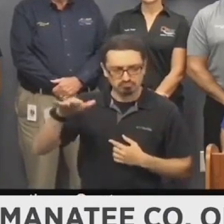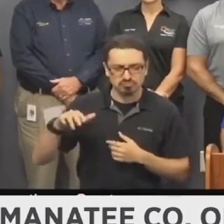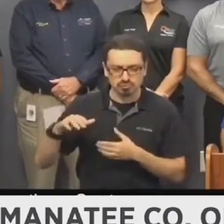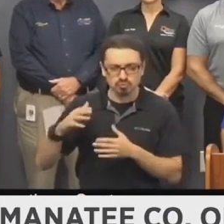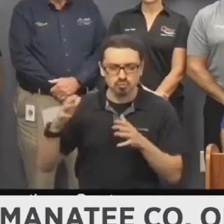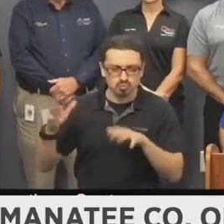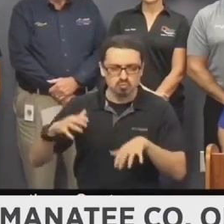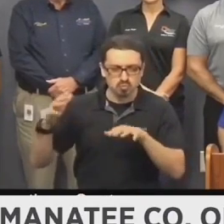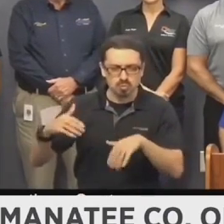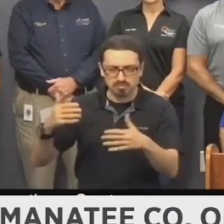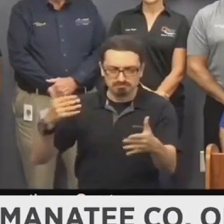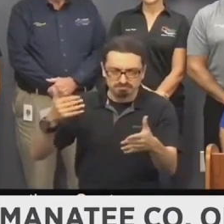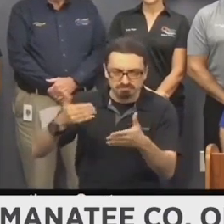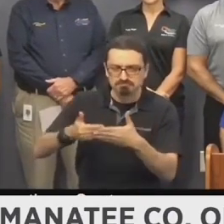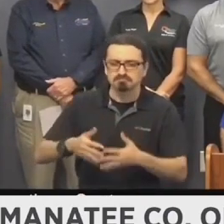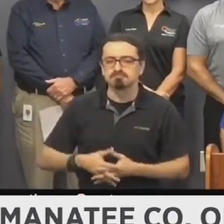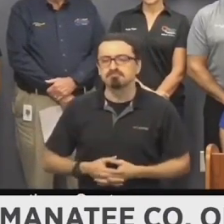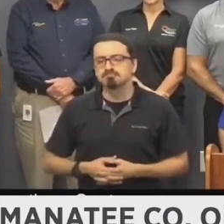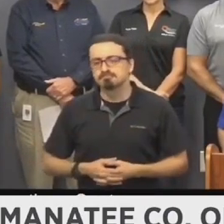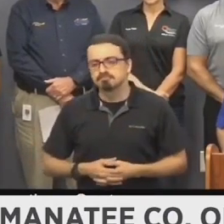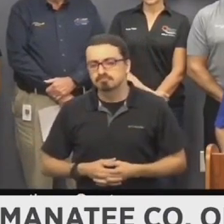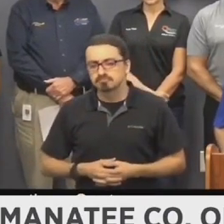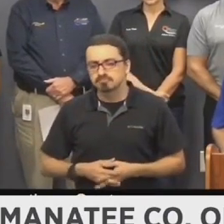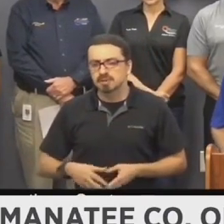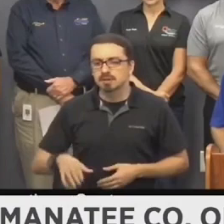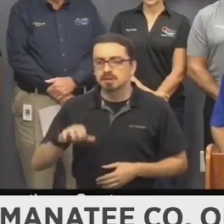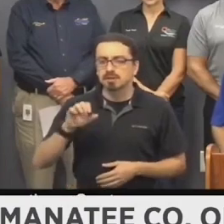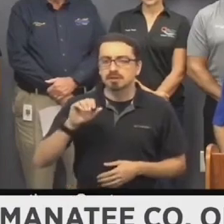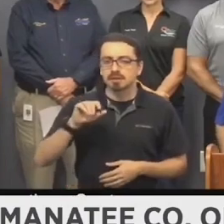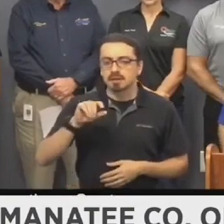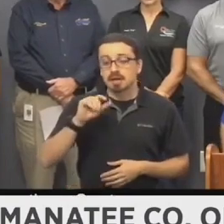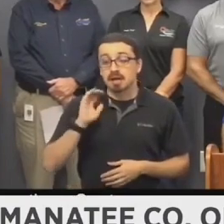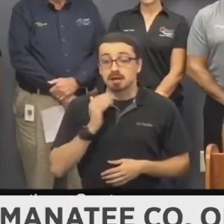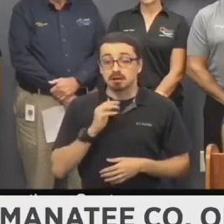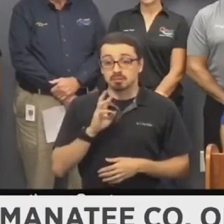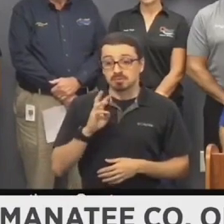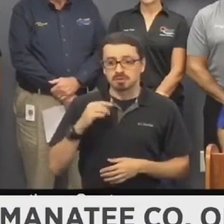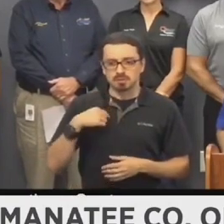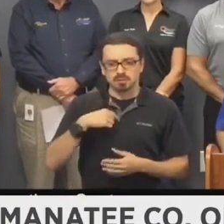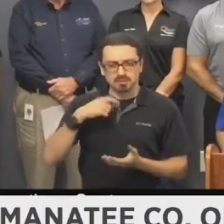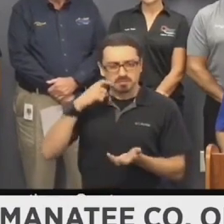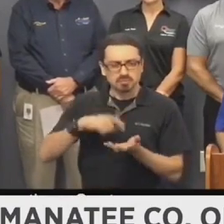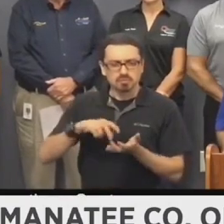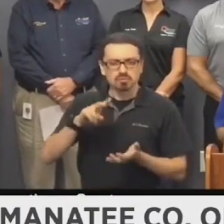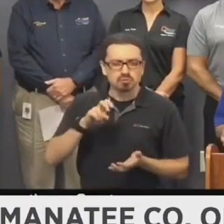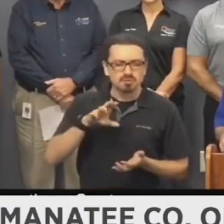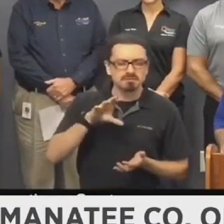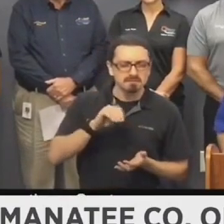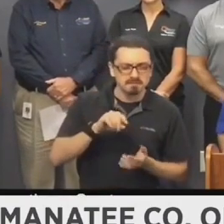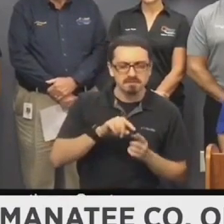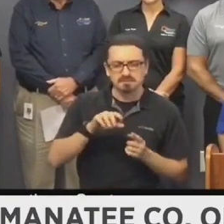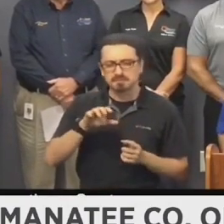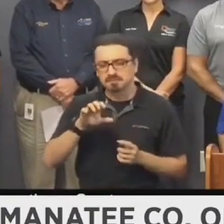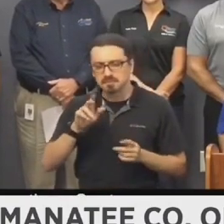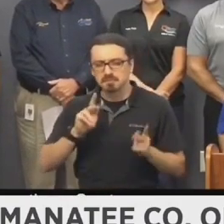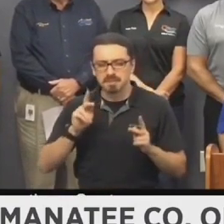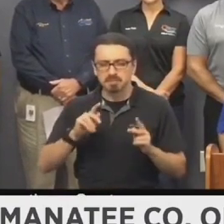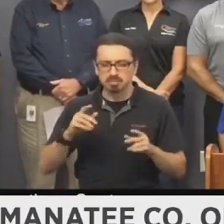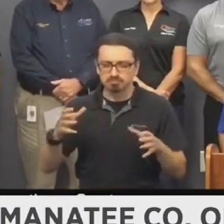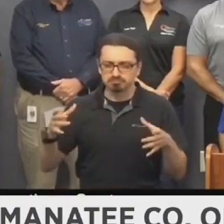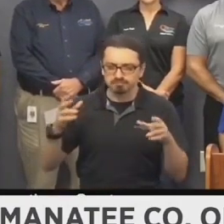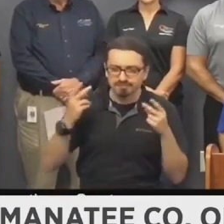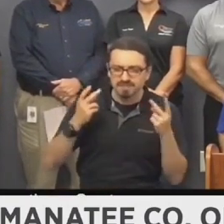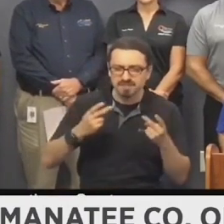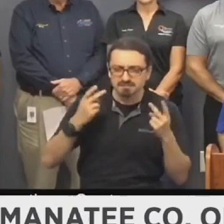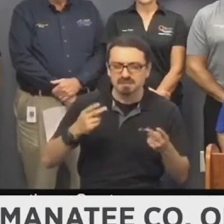mymanatee.org, hosts approximately 250 individual users at a time. Luckily, residents have been heeding our advice and